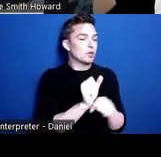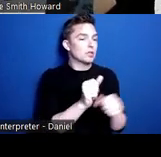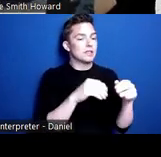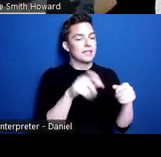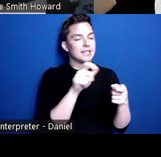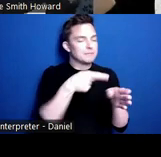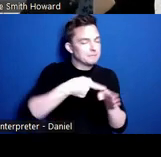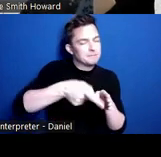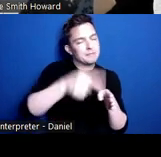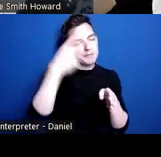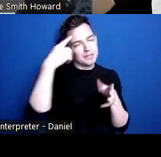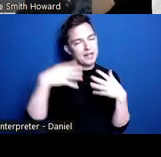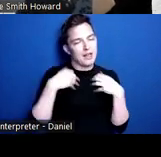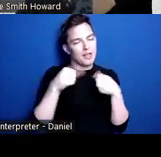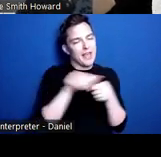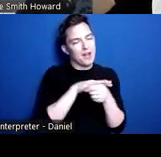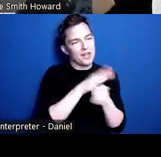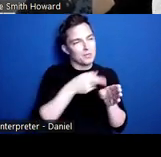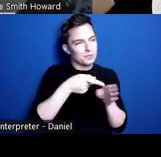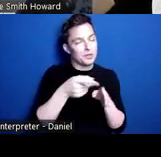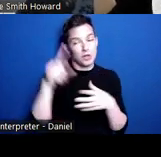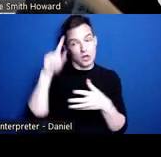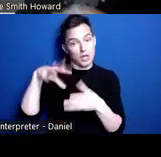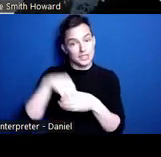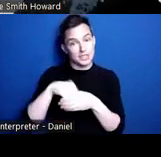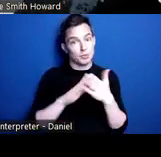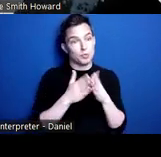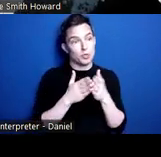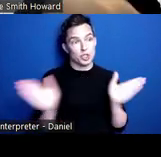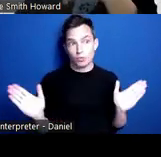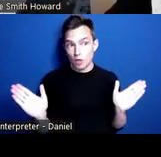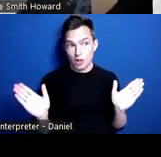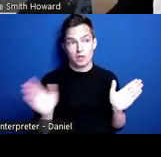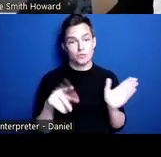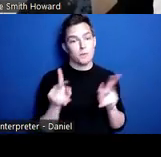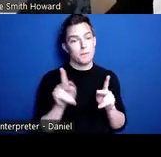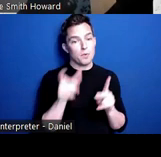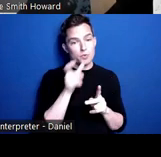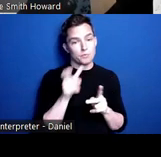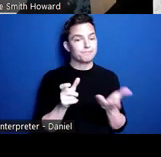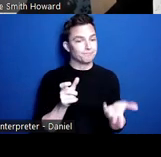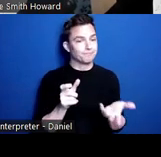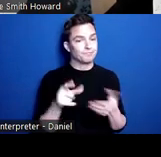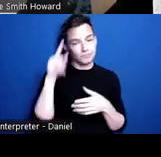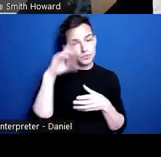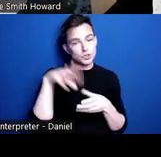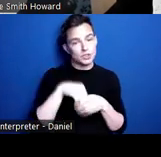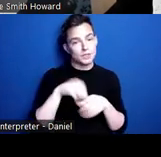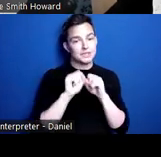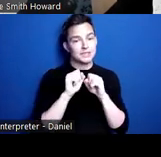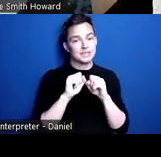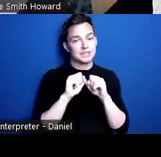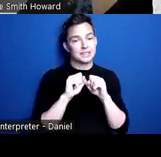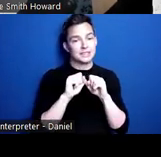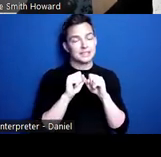health. I think the autism community in general, and those autism societies